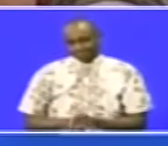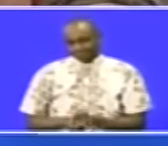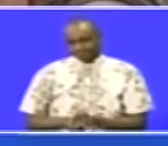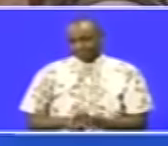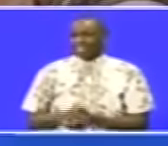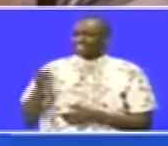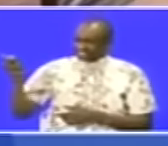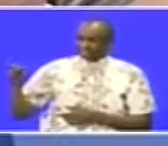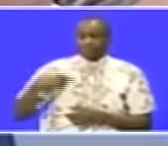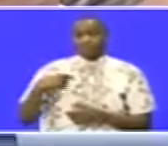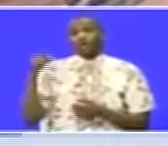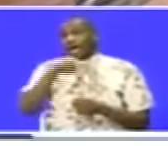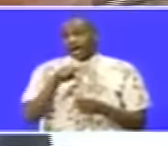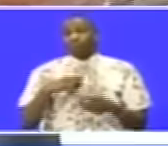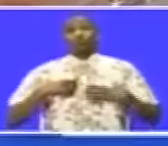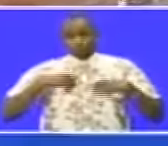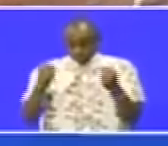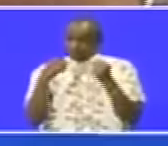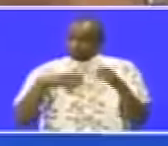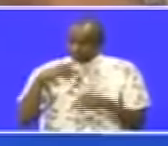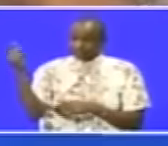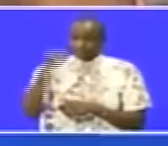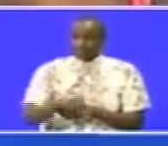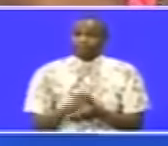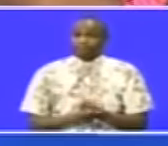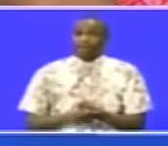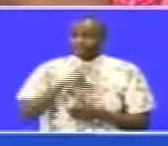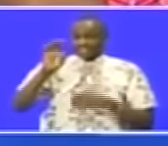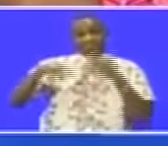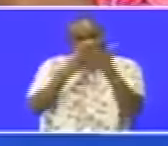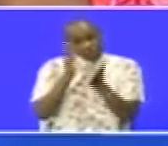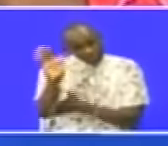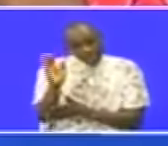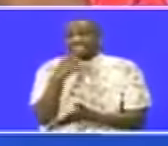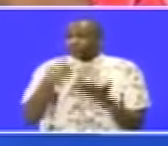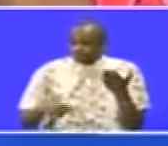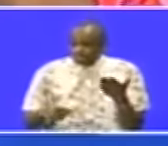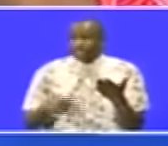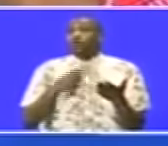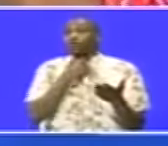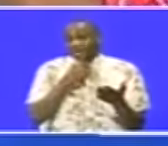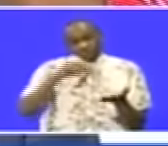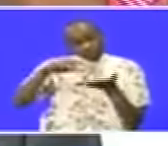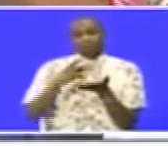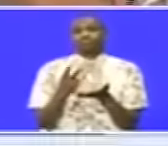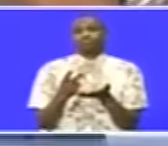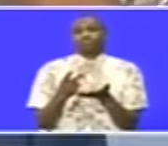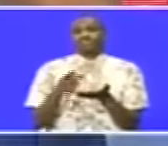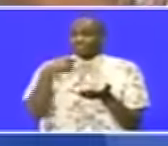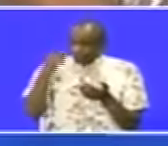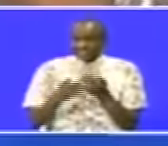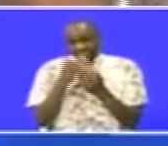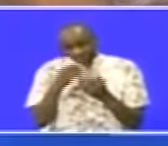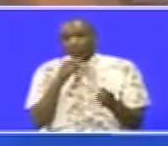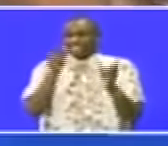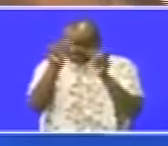8 courageous survivors who've come out to be the face of the case in this particular, but their petition is seeking reparations, is seeking treatment, is